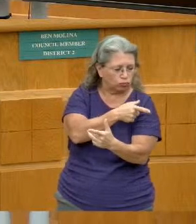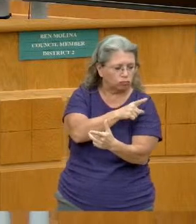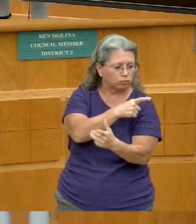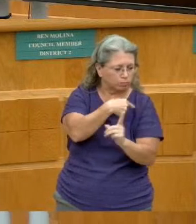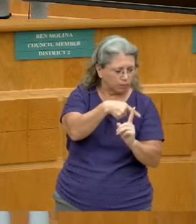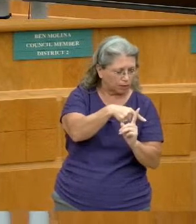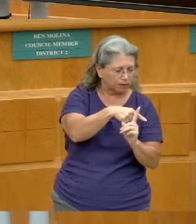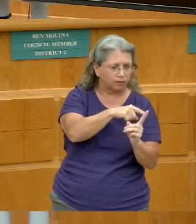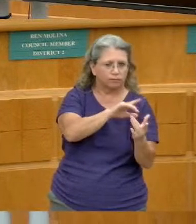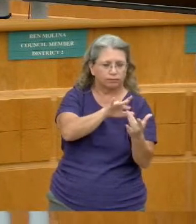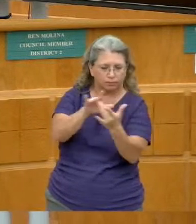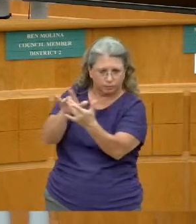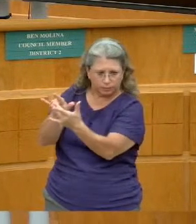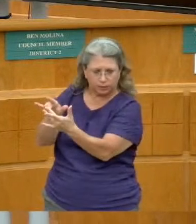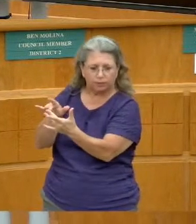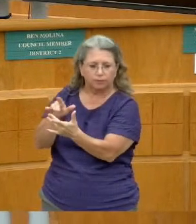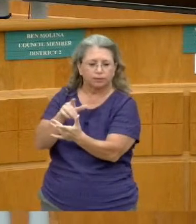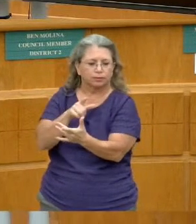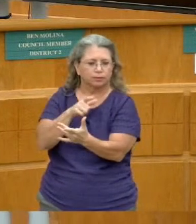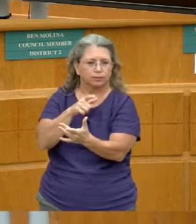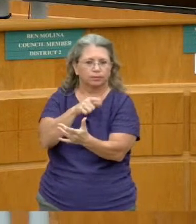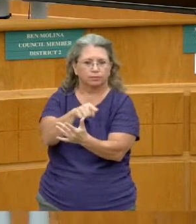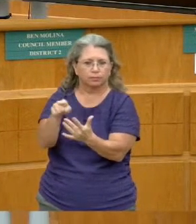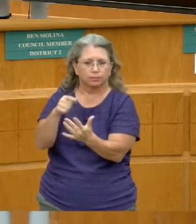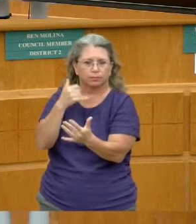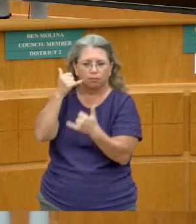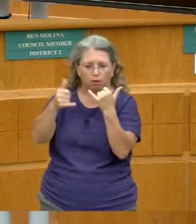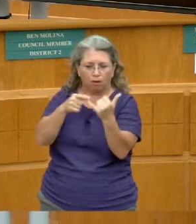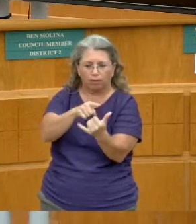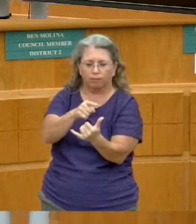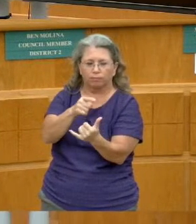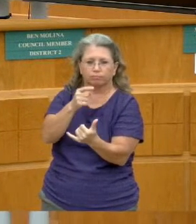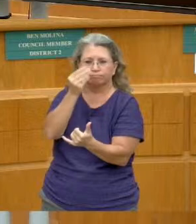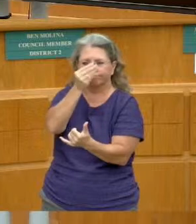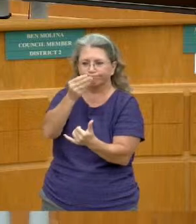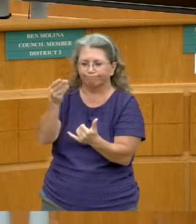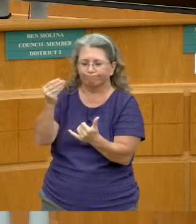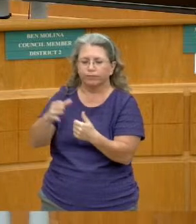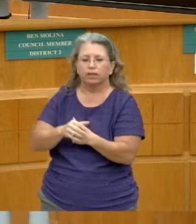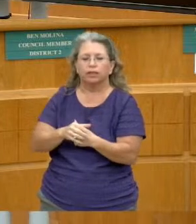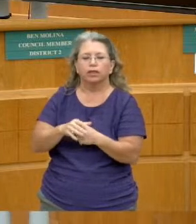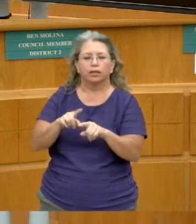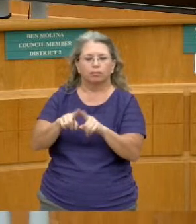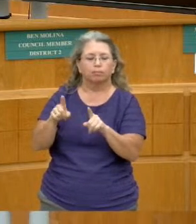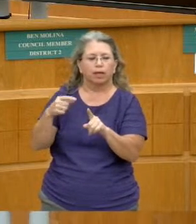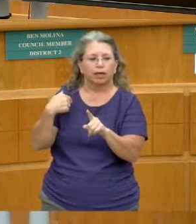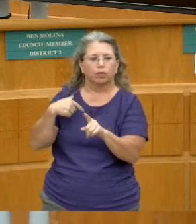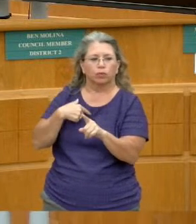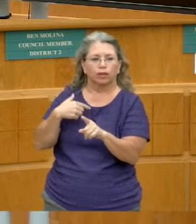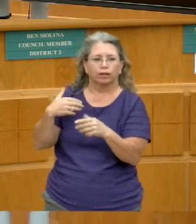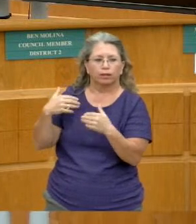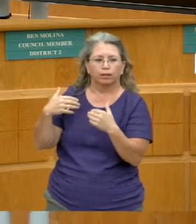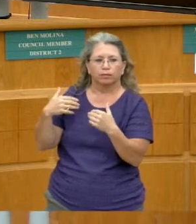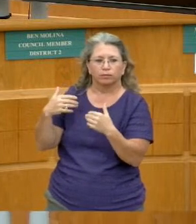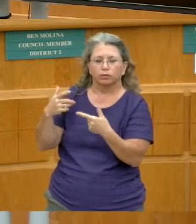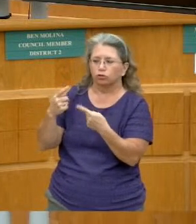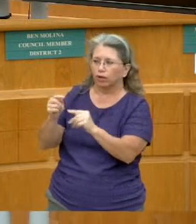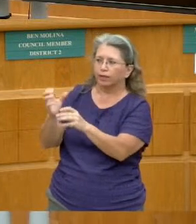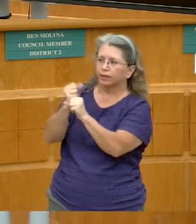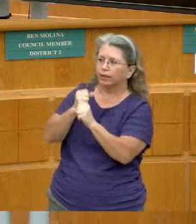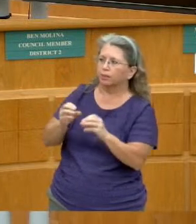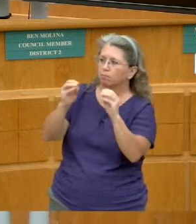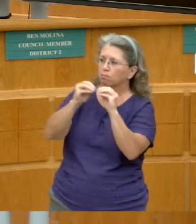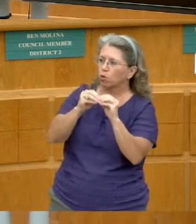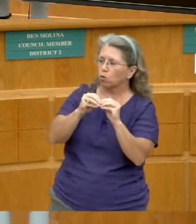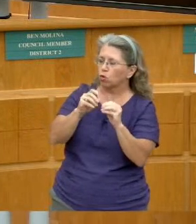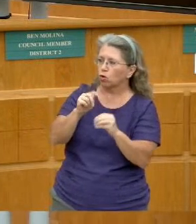firm to get some additional staff from a temporary service agency to get additional tracers. So, I don't know, Judge, if